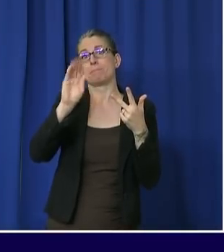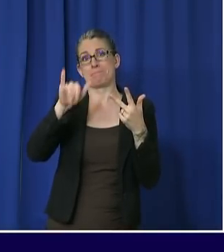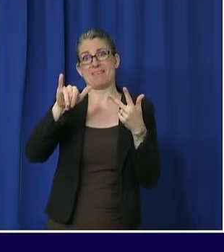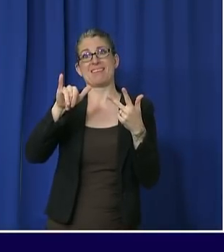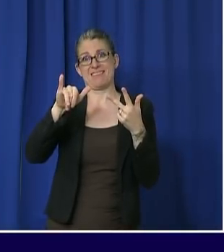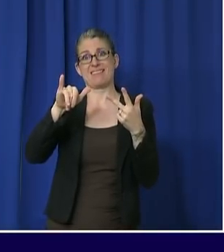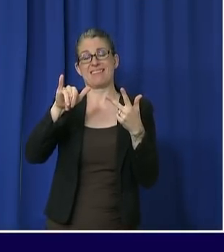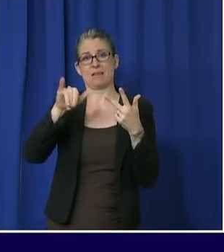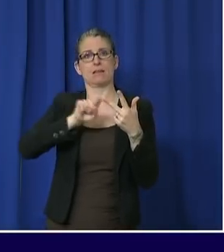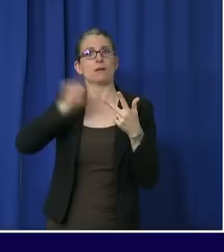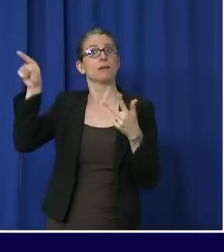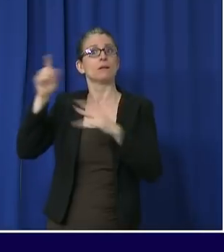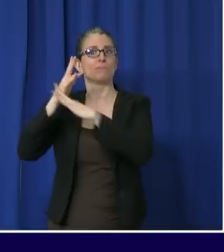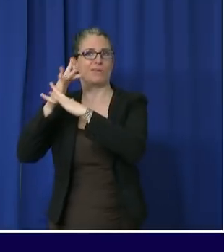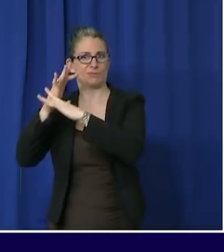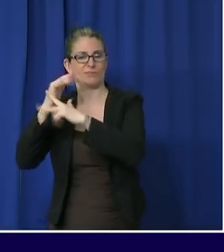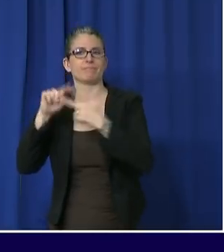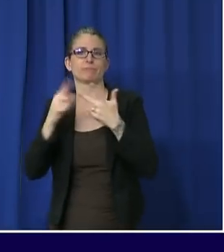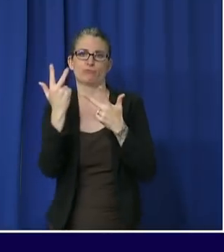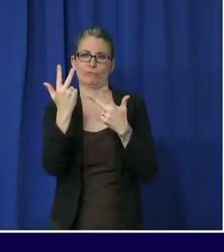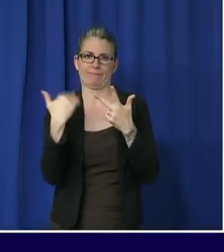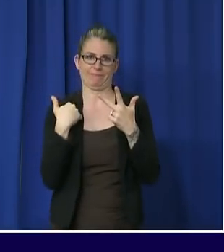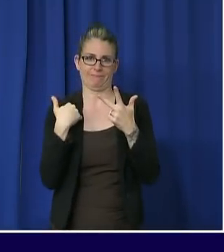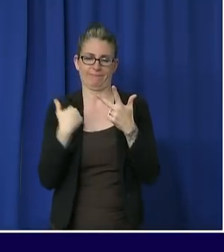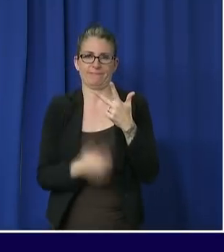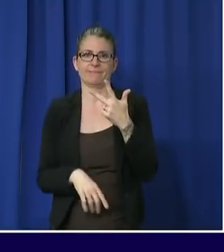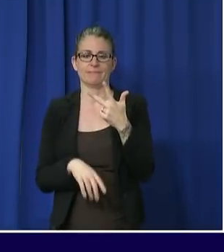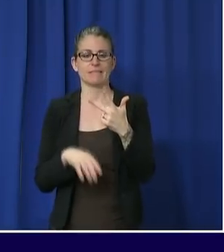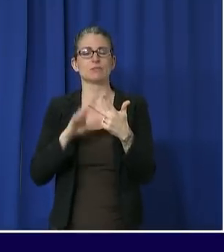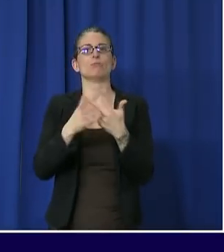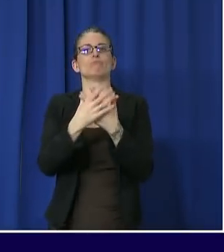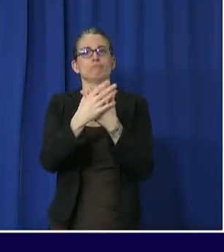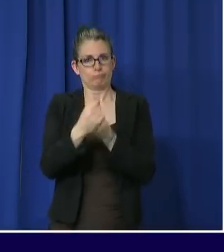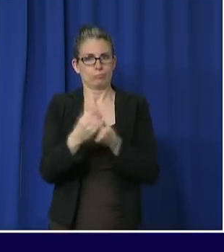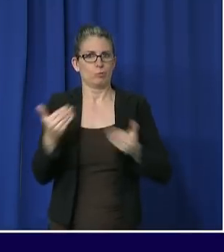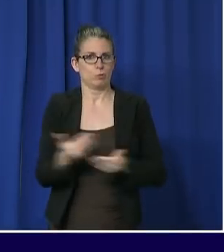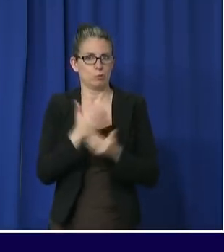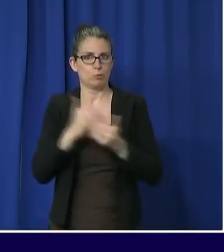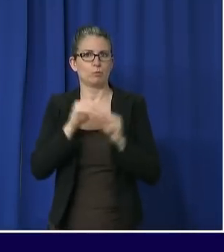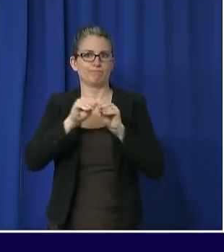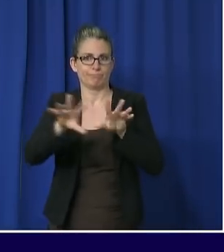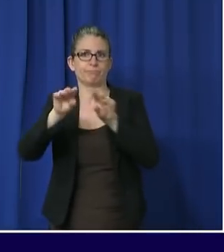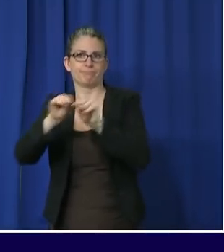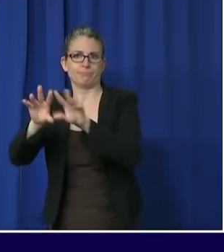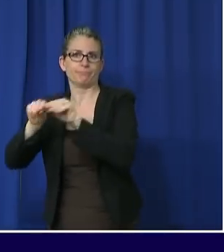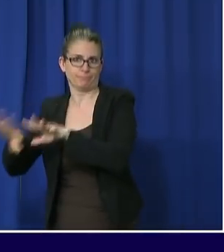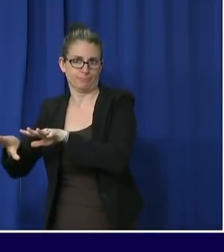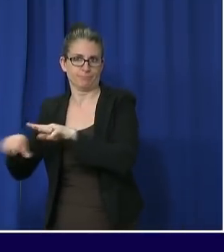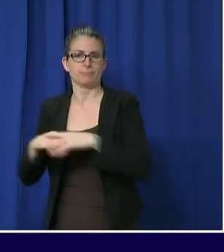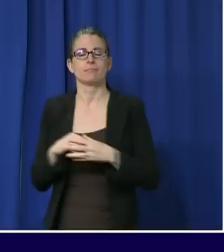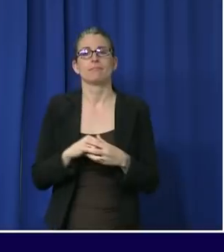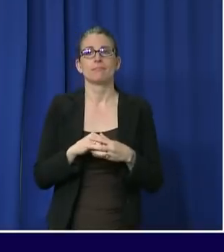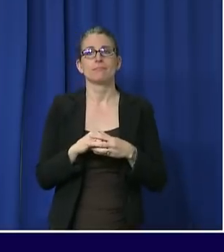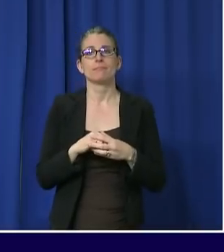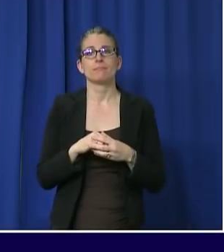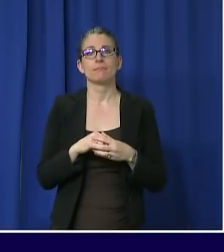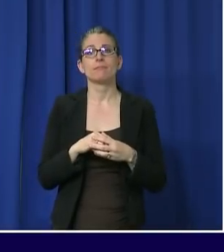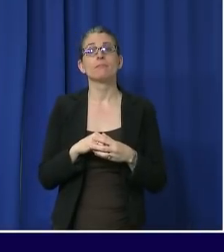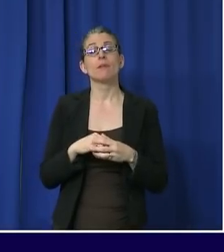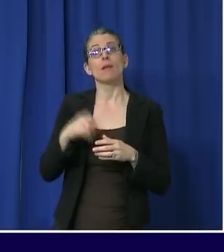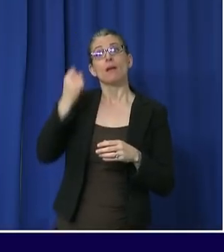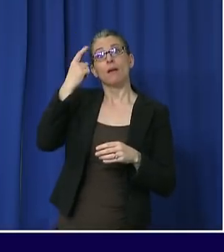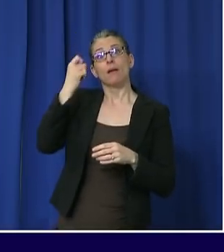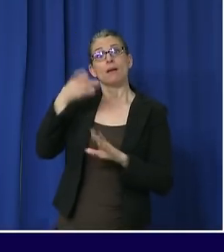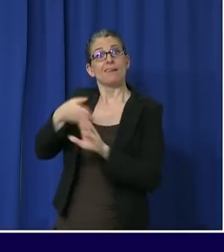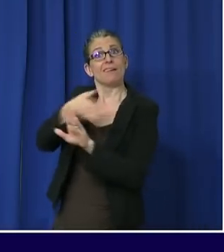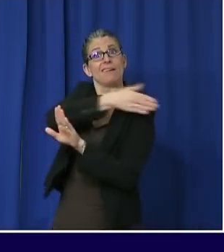of 3 cases. I'd also like next to provide an update on some of the ongoing outbreaks that Maine